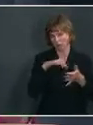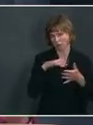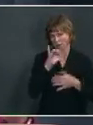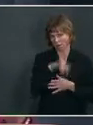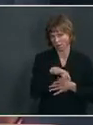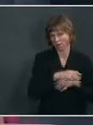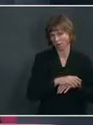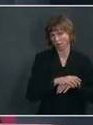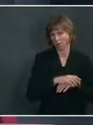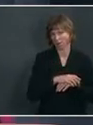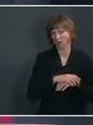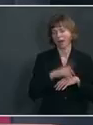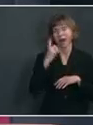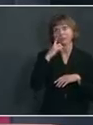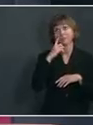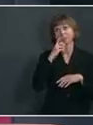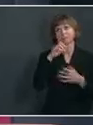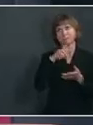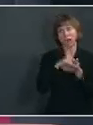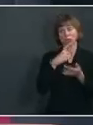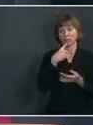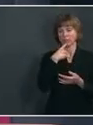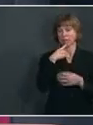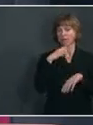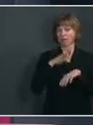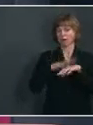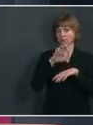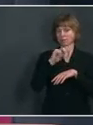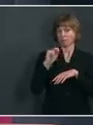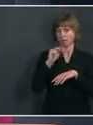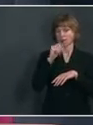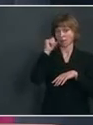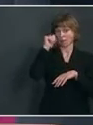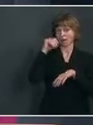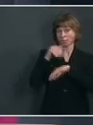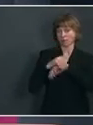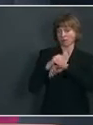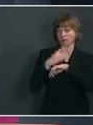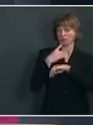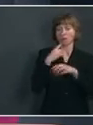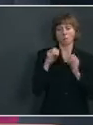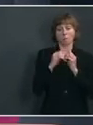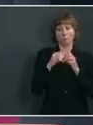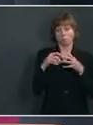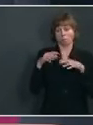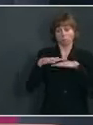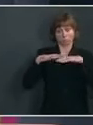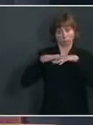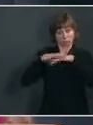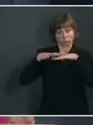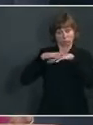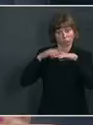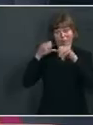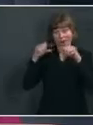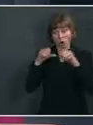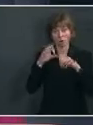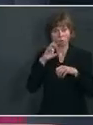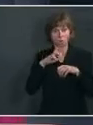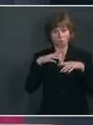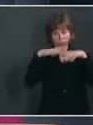that, and I think she said this on CNN last night, is that for areas where they are more populated, where schools where there's a lot more foot